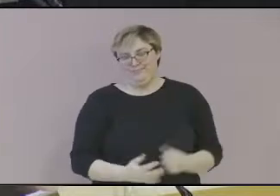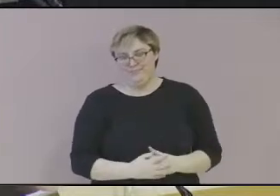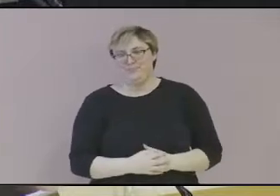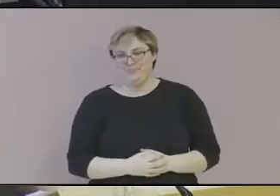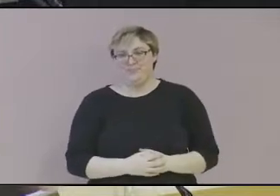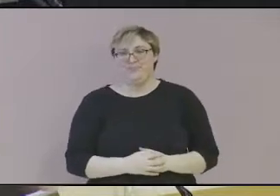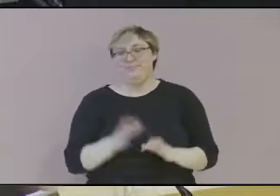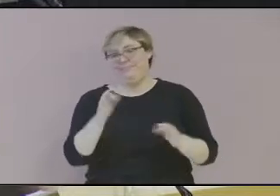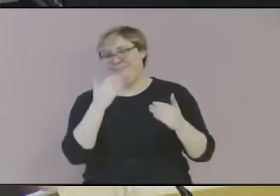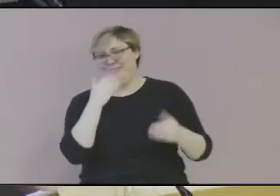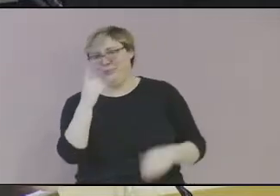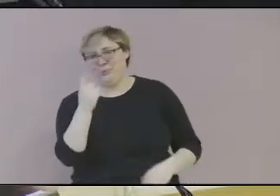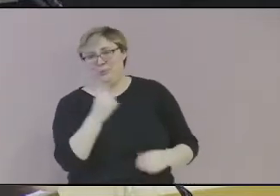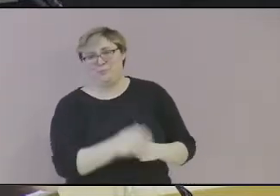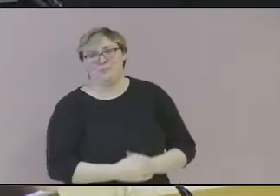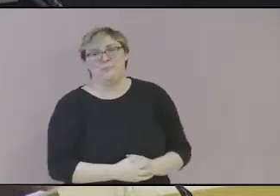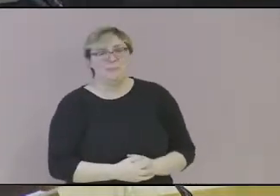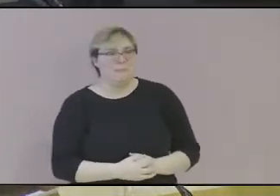Thank you.